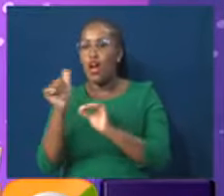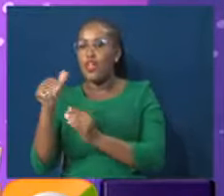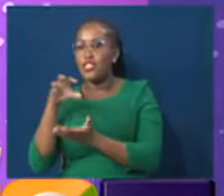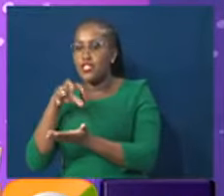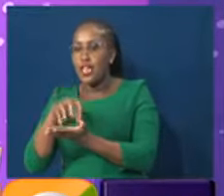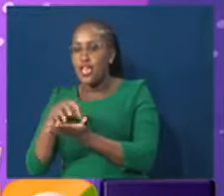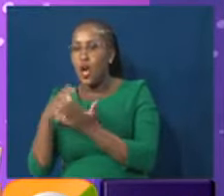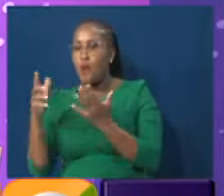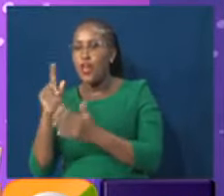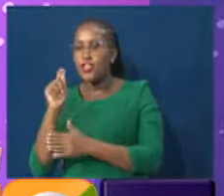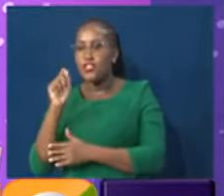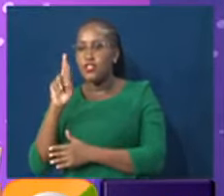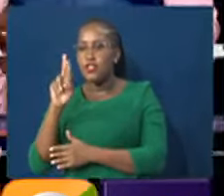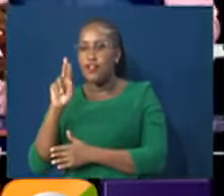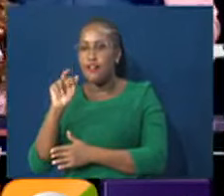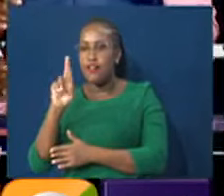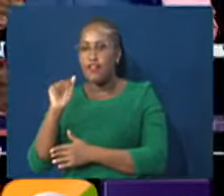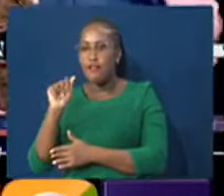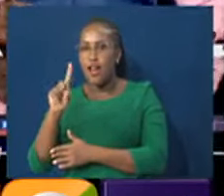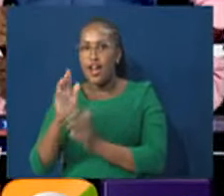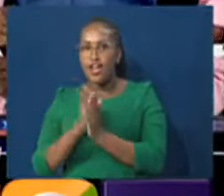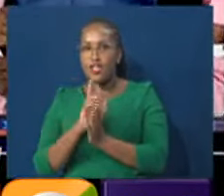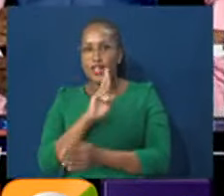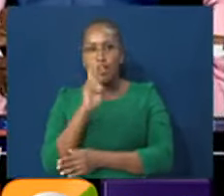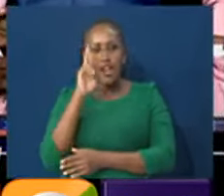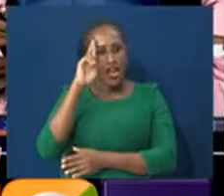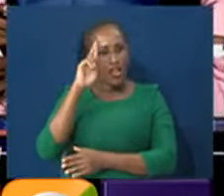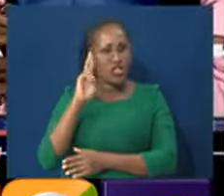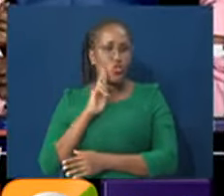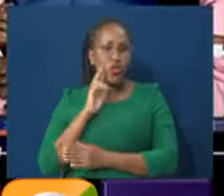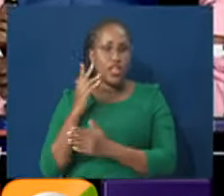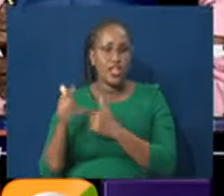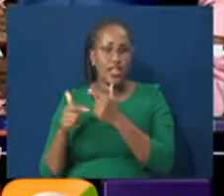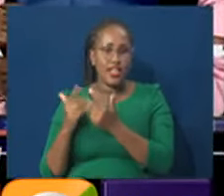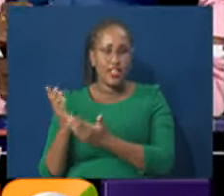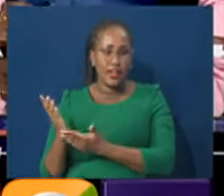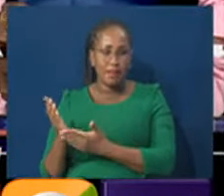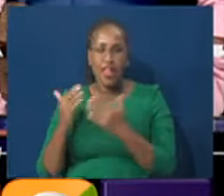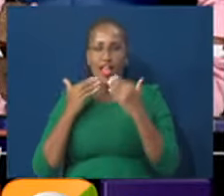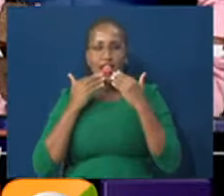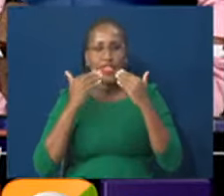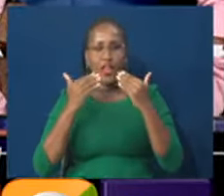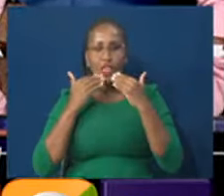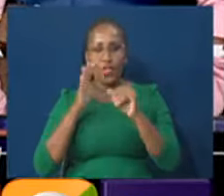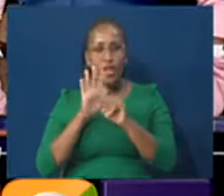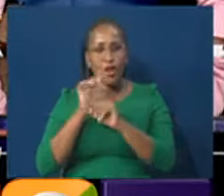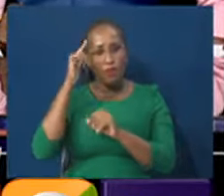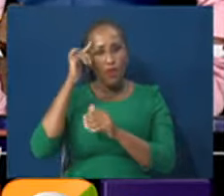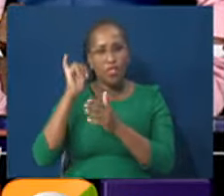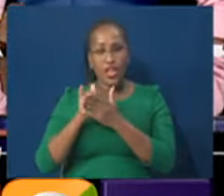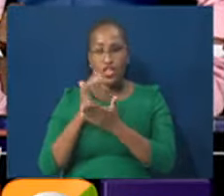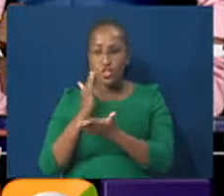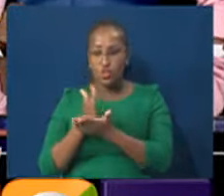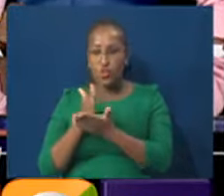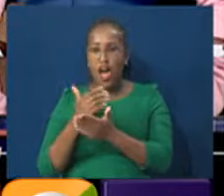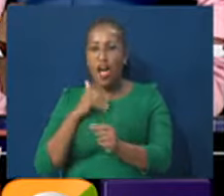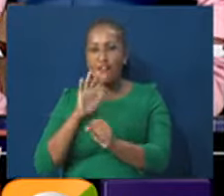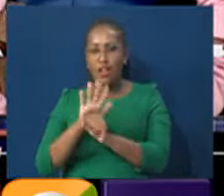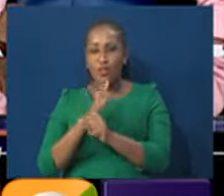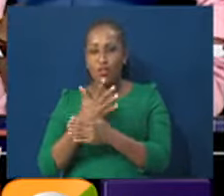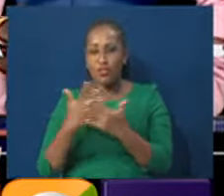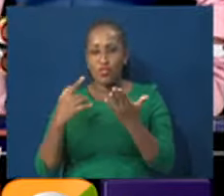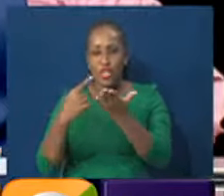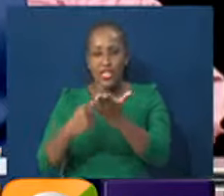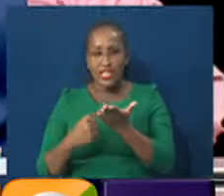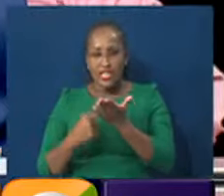Trevor and Rashid are standing by. Naam, shukran sana Victoria Rubadiri. Kwa kweli kuna mengi ambayo tuyazungumzie hapa